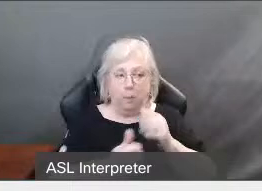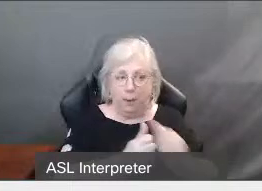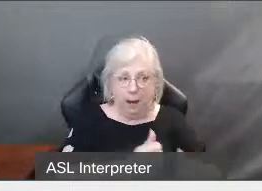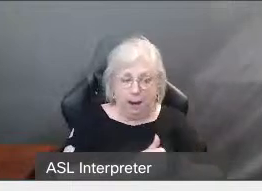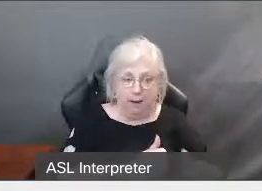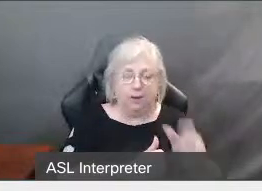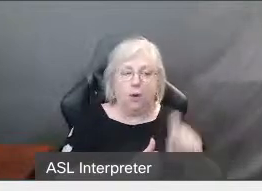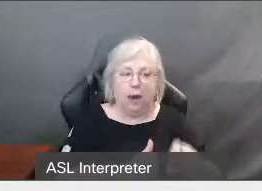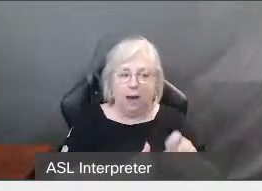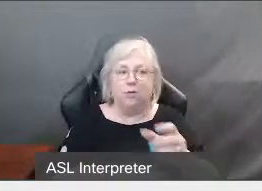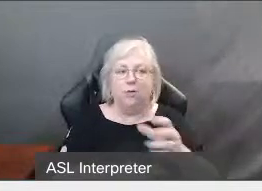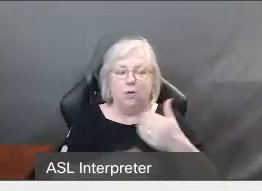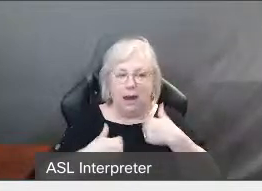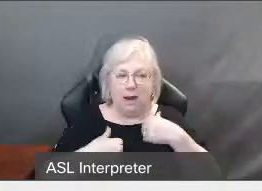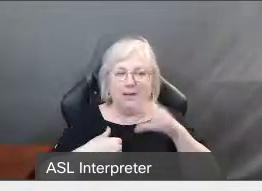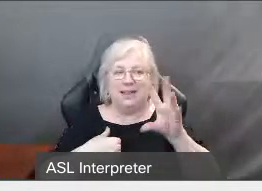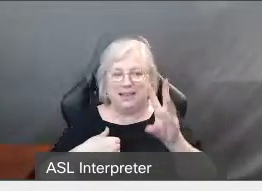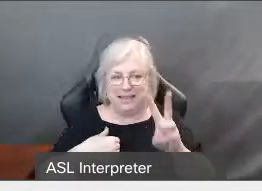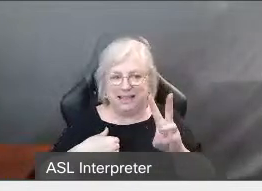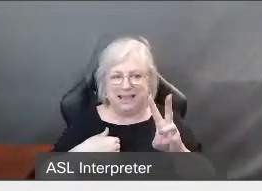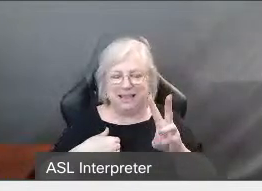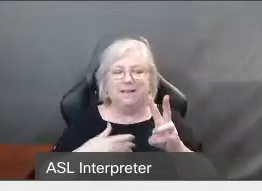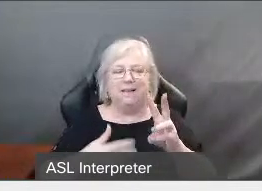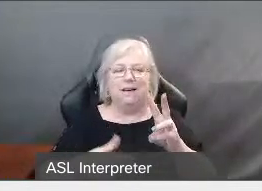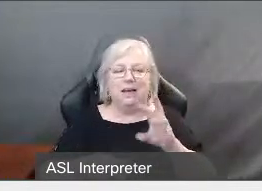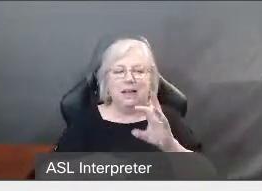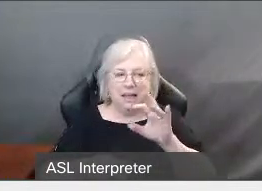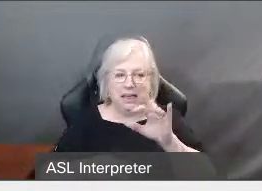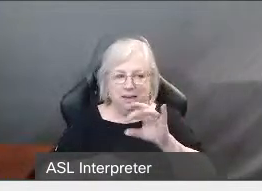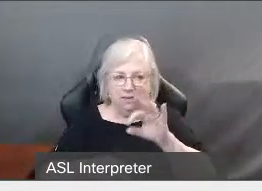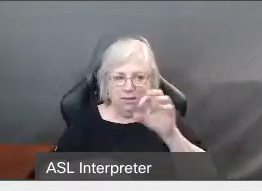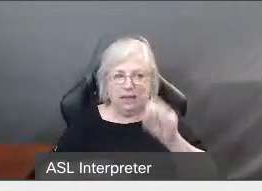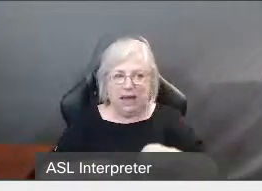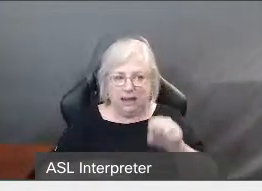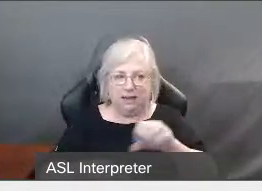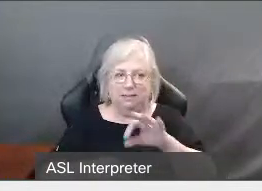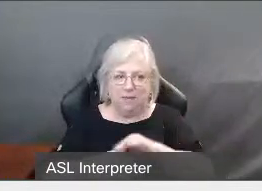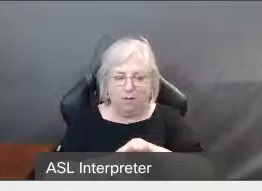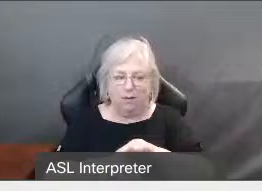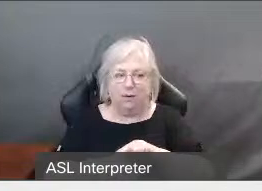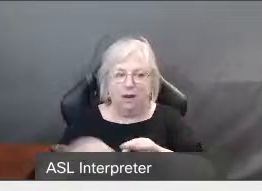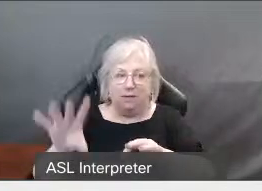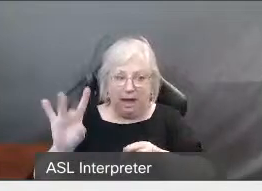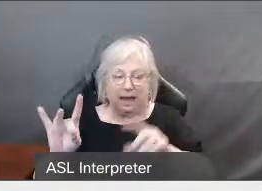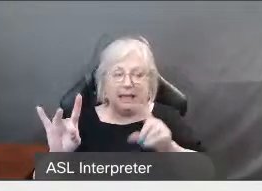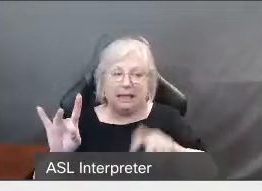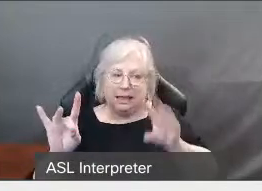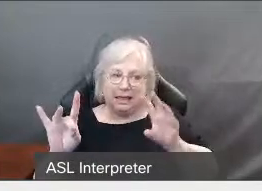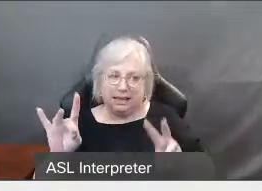approved, you have to get 6 positive votes. Thank you.